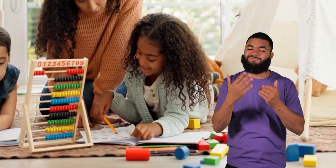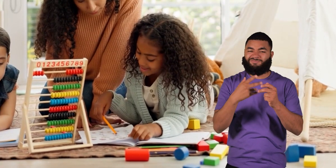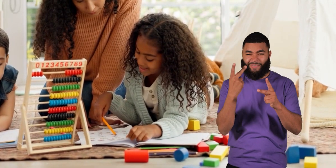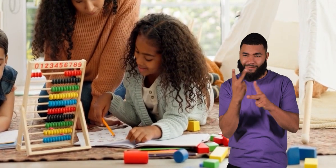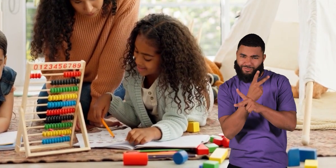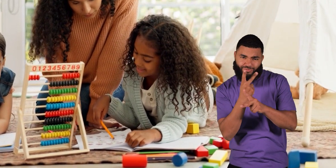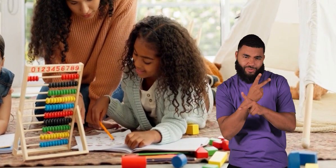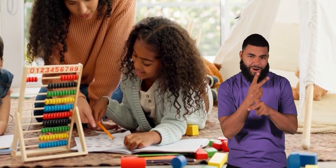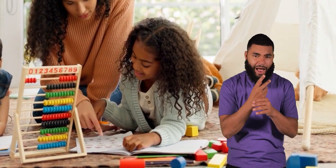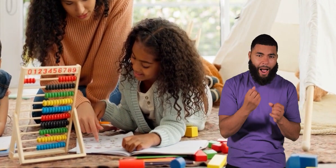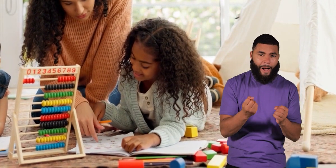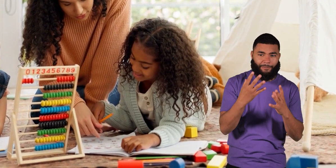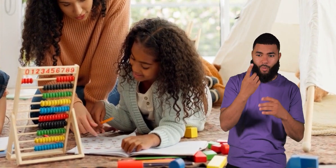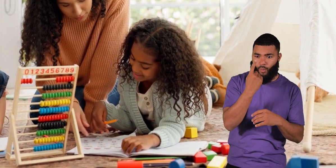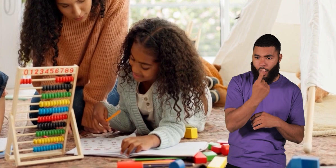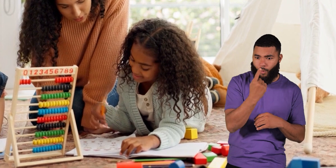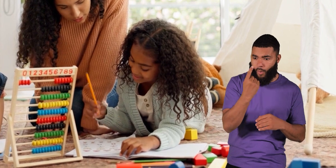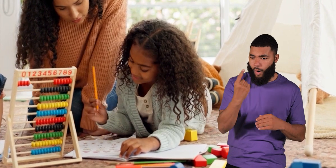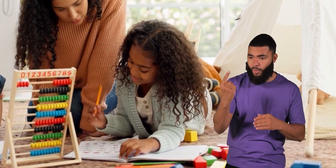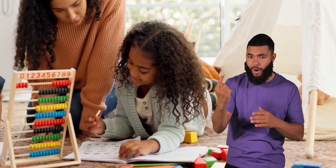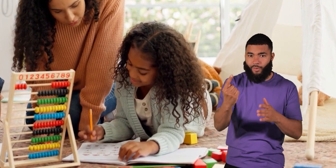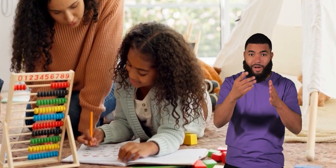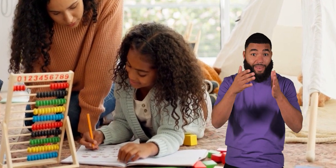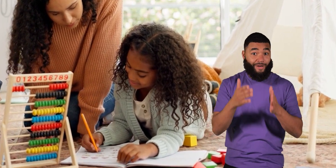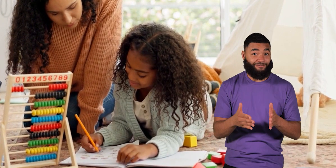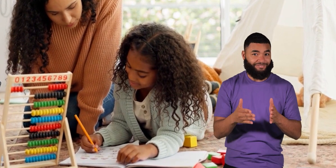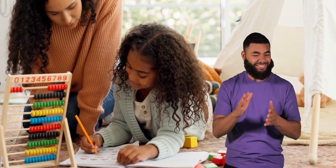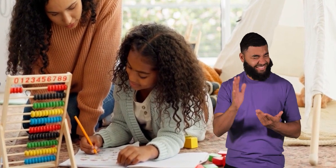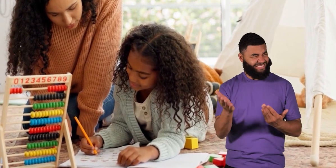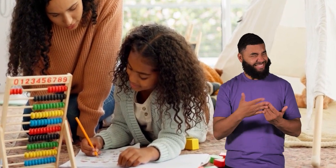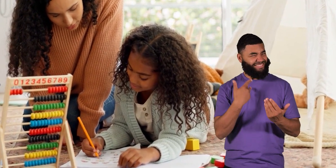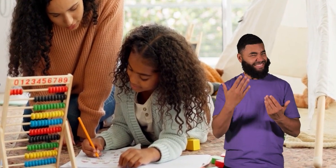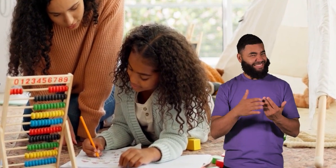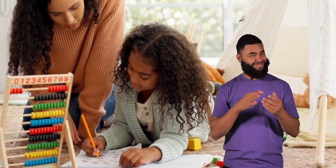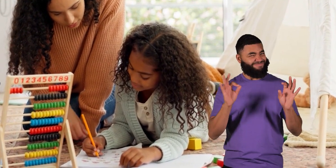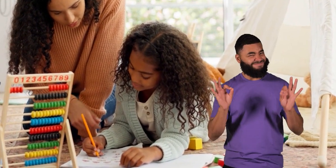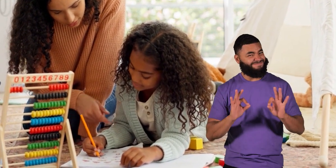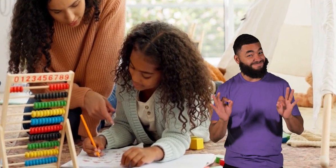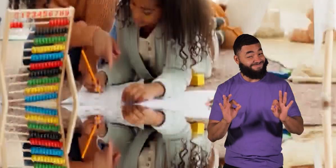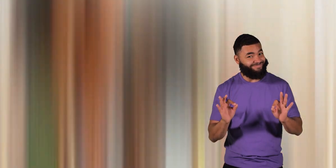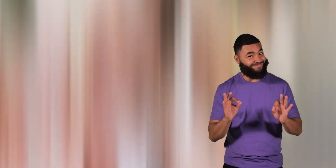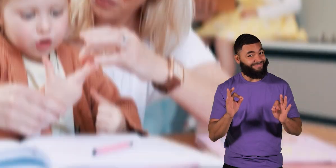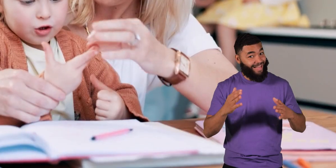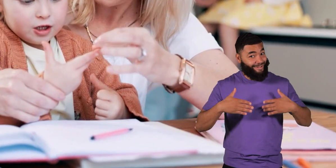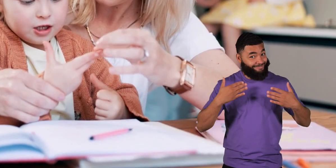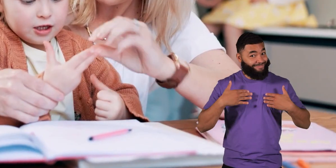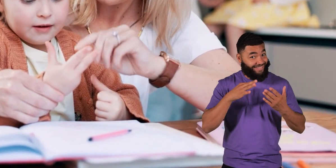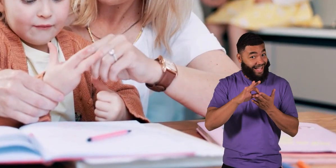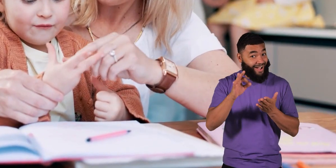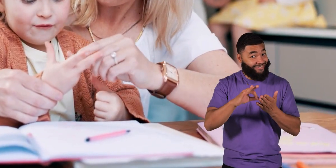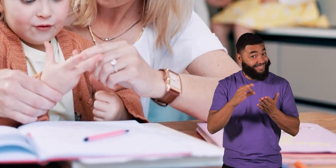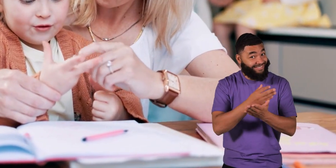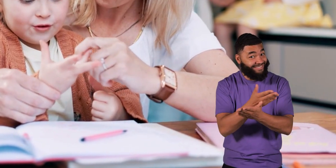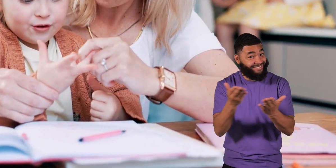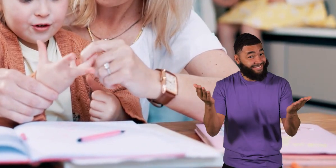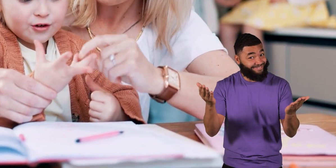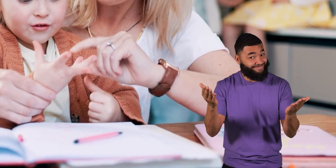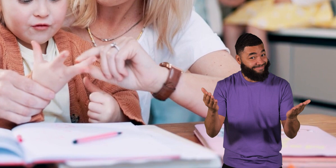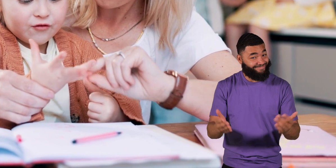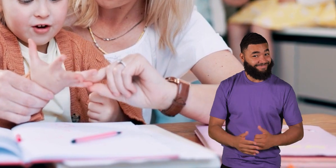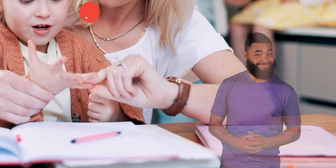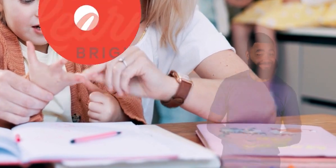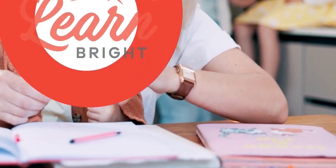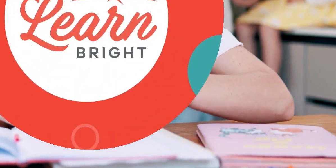you will be able to figure out how many ones are left over. easy peasy. happy counting